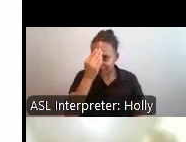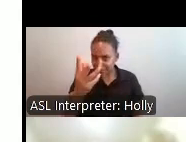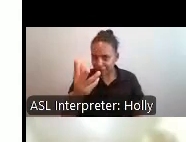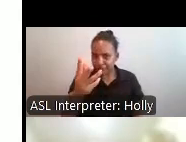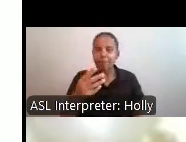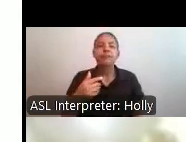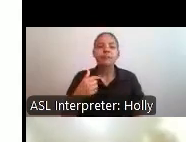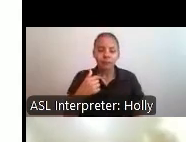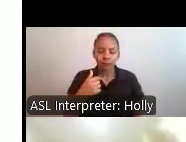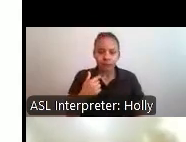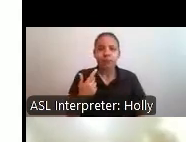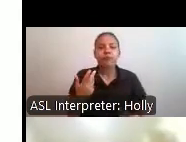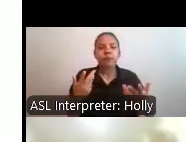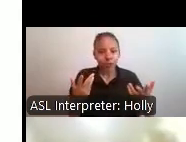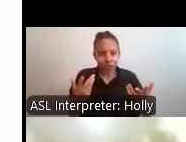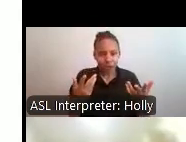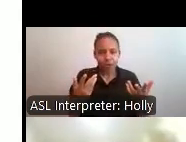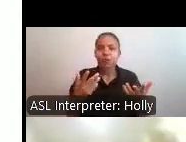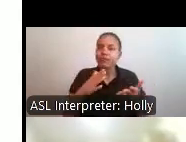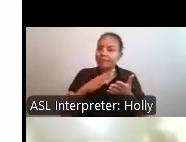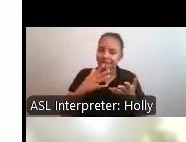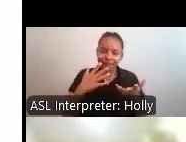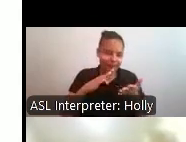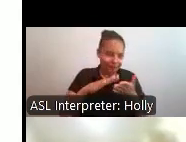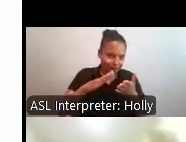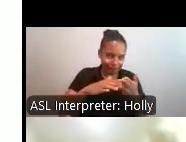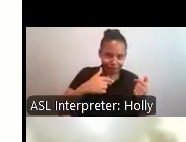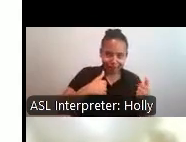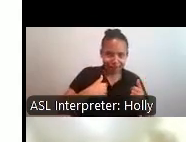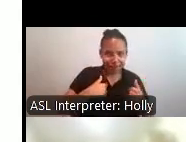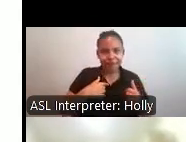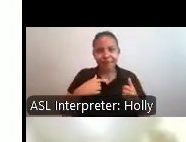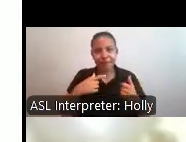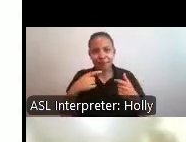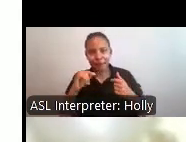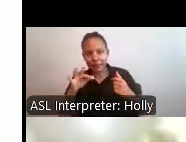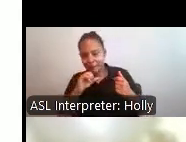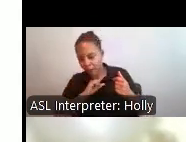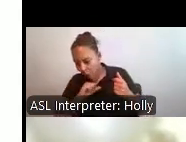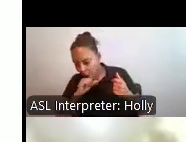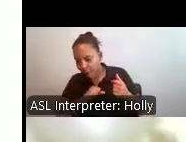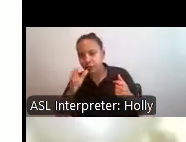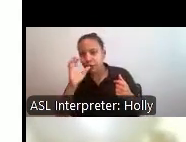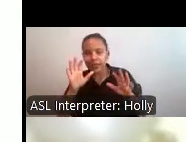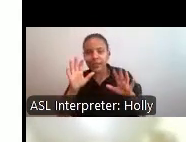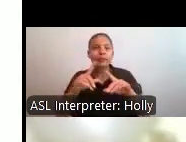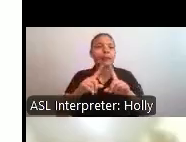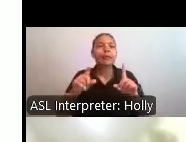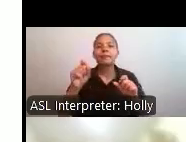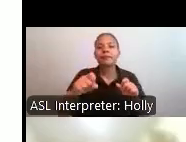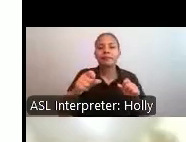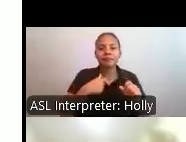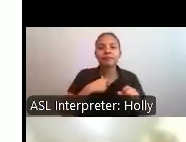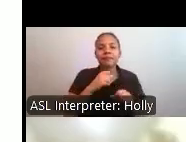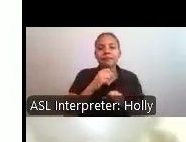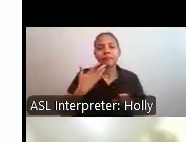intermittently to cough and to drink. But as we were introduced, yes, my name is David Kelly. I work for the Finger Lakes